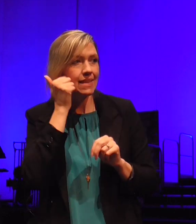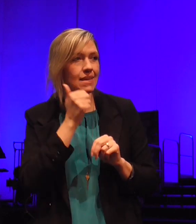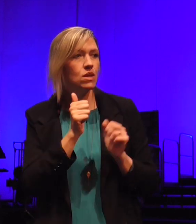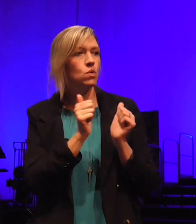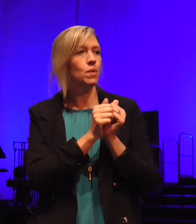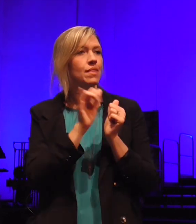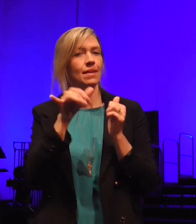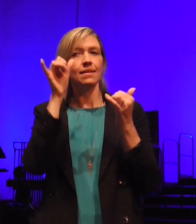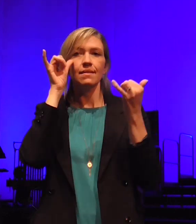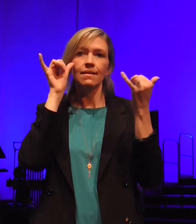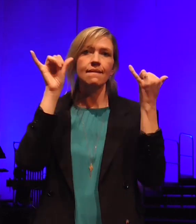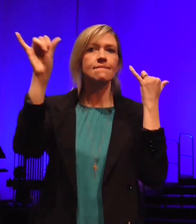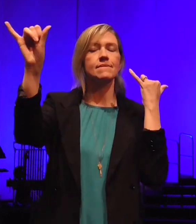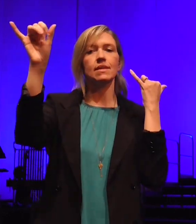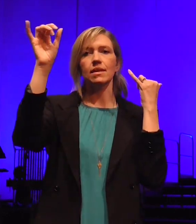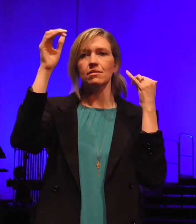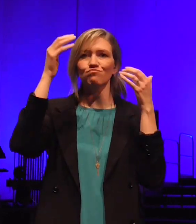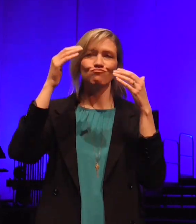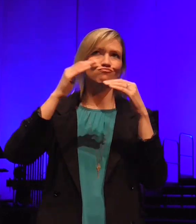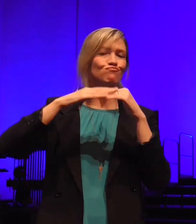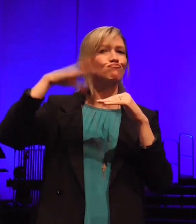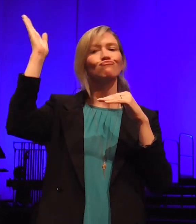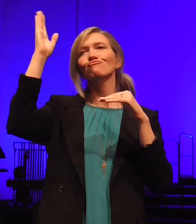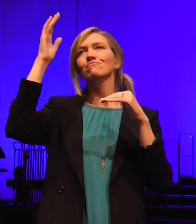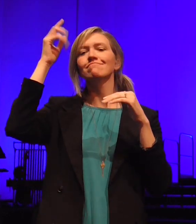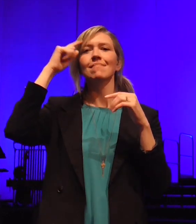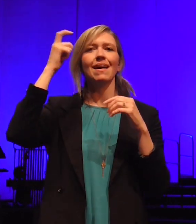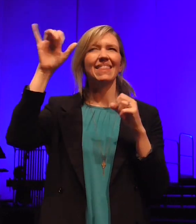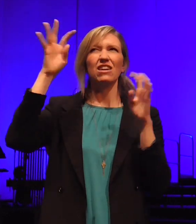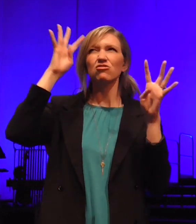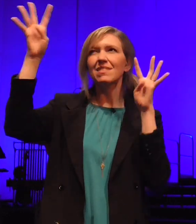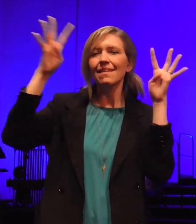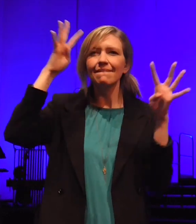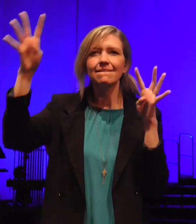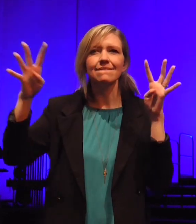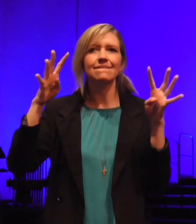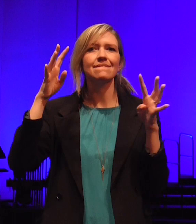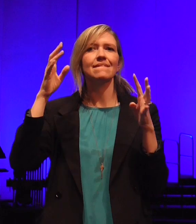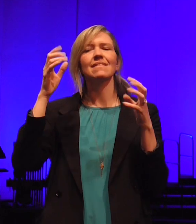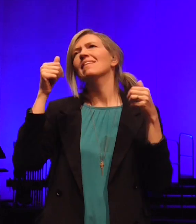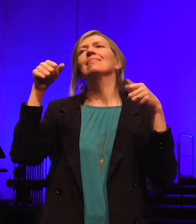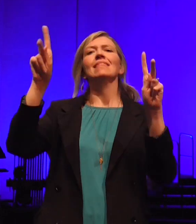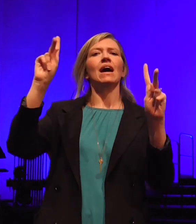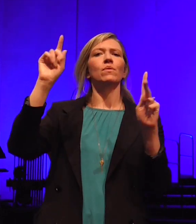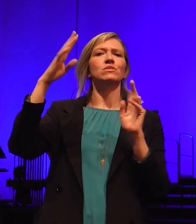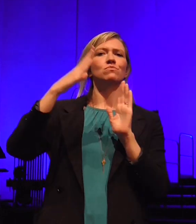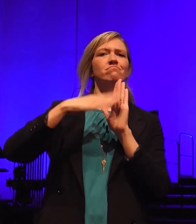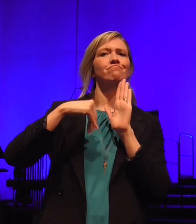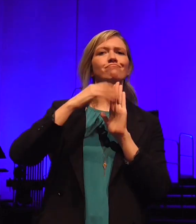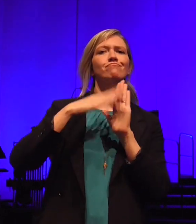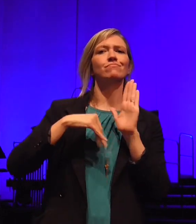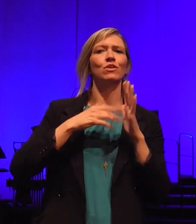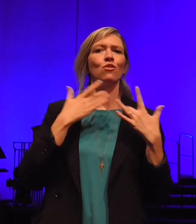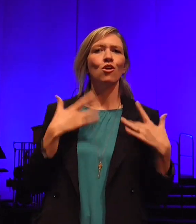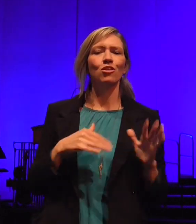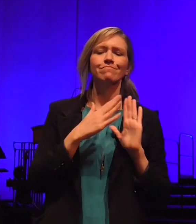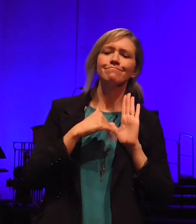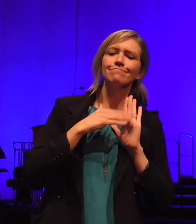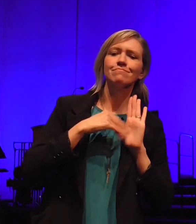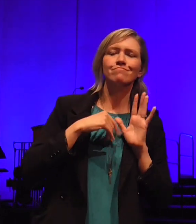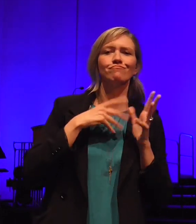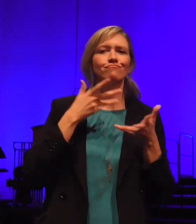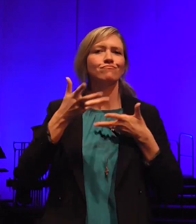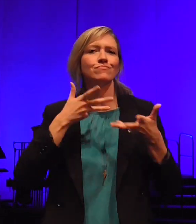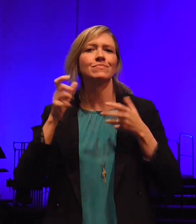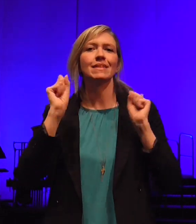with this infinite mind and creative intelligence and allow it to paint on the canvas of our hearts so